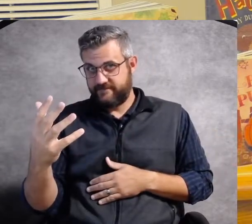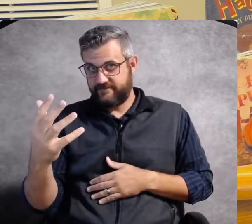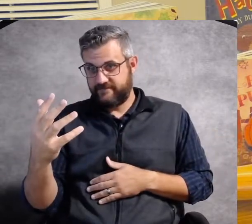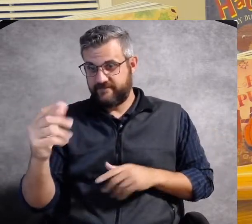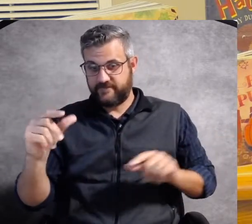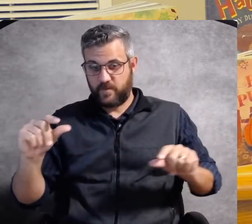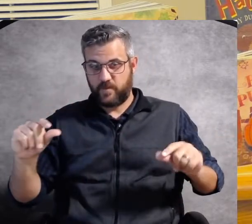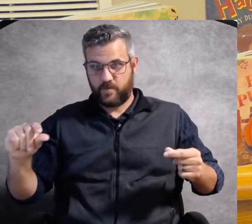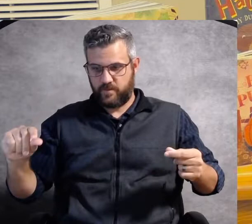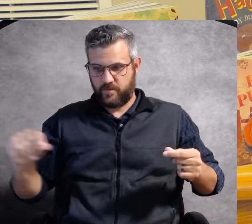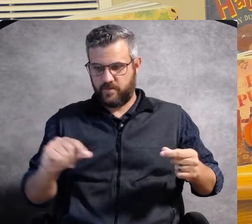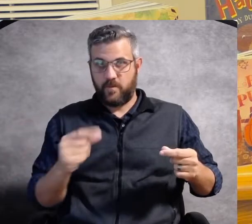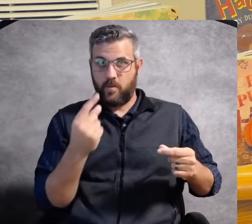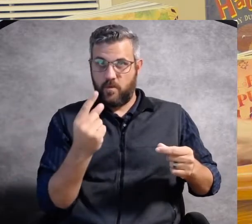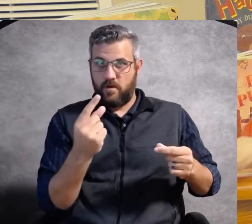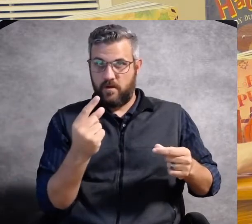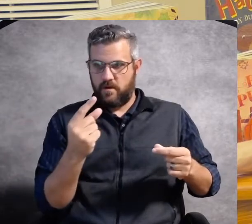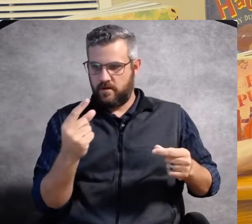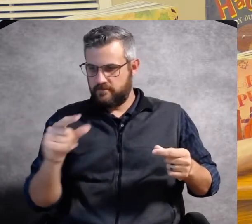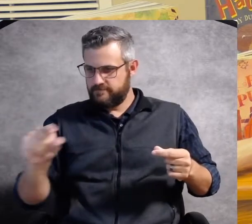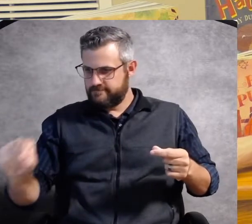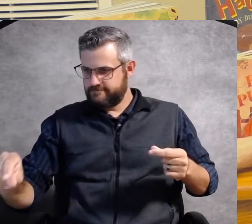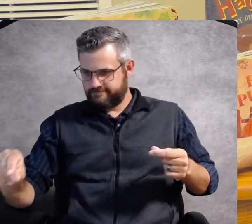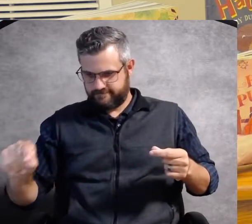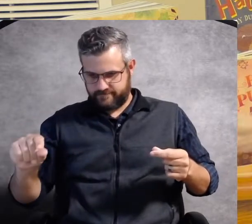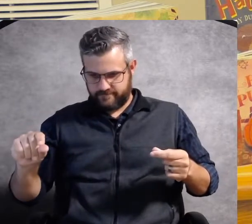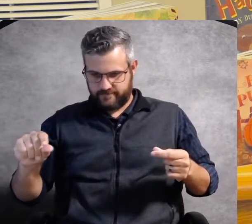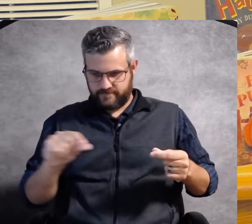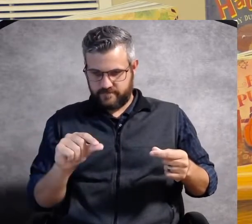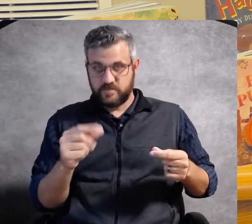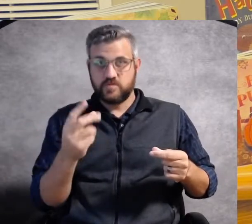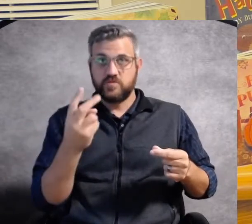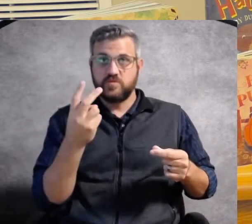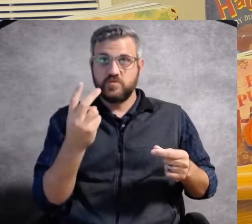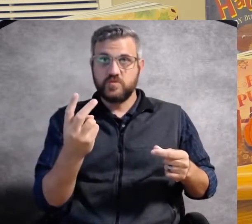put 1,